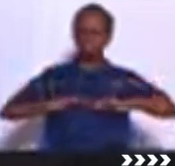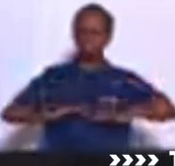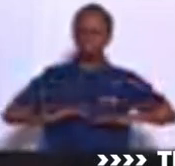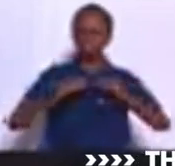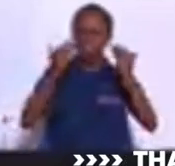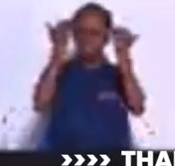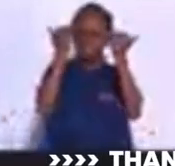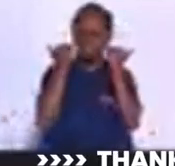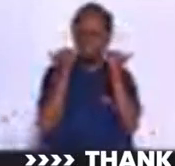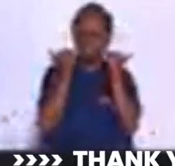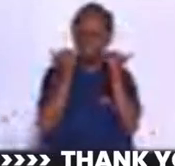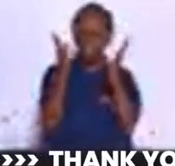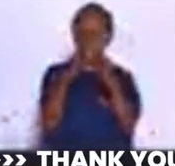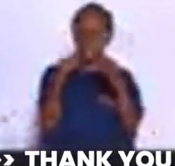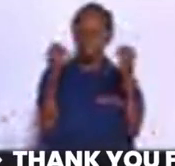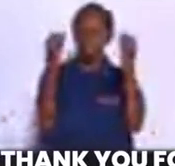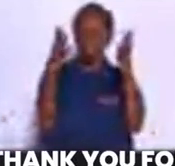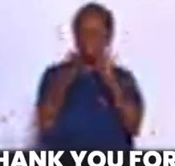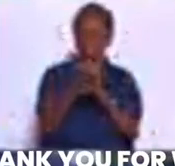Hallelujah.